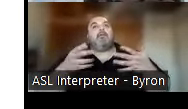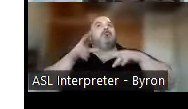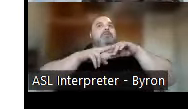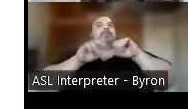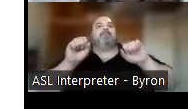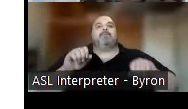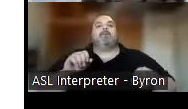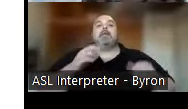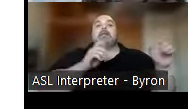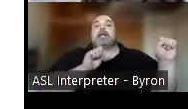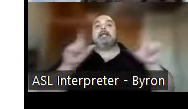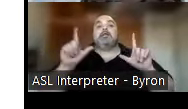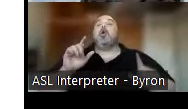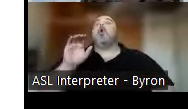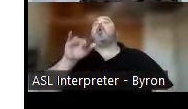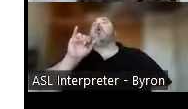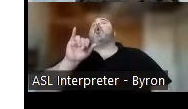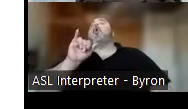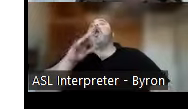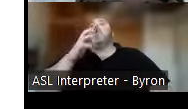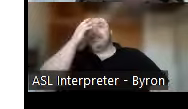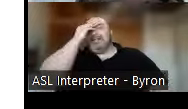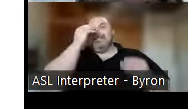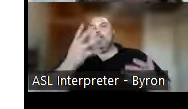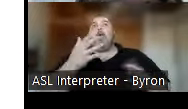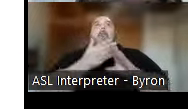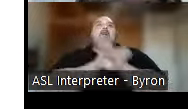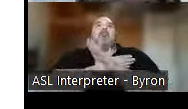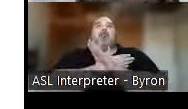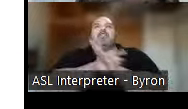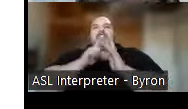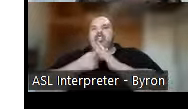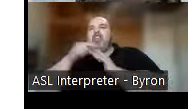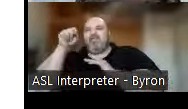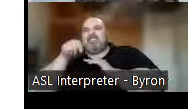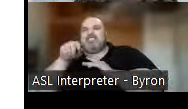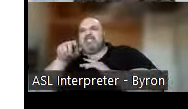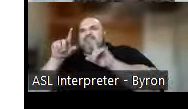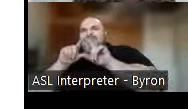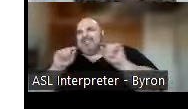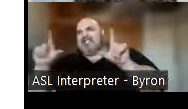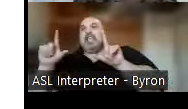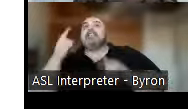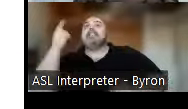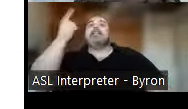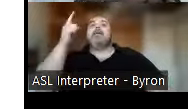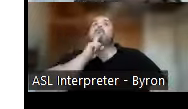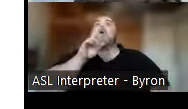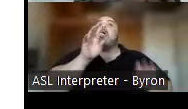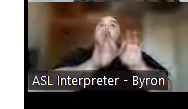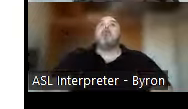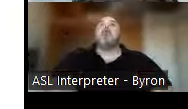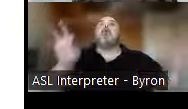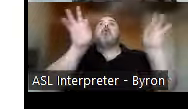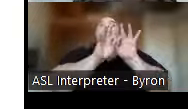slide. Oh, and I do want to say overarchingly before we go into this particular one, something that's really important is